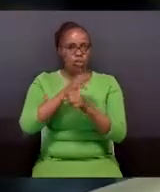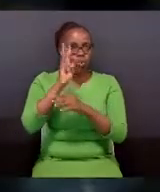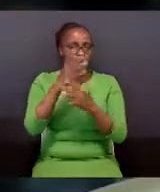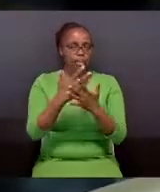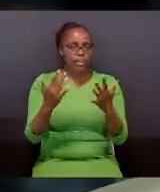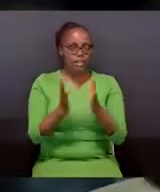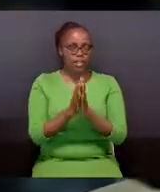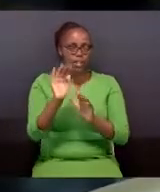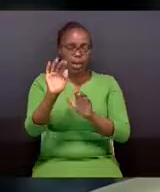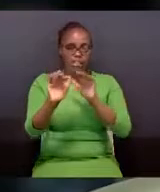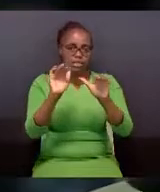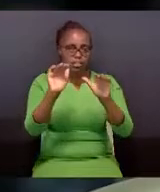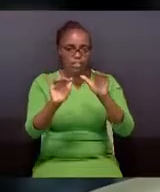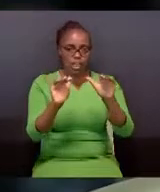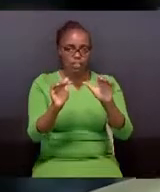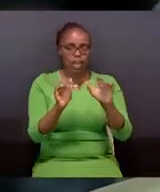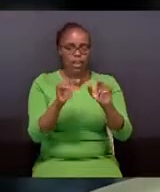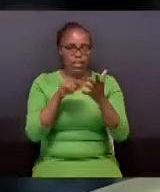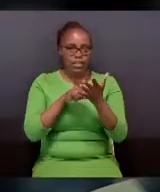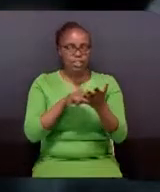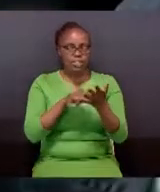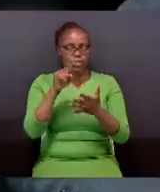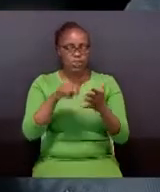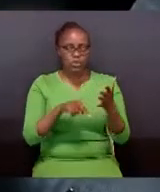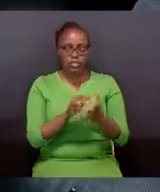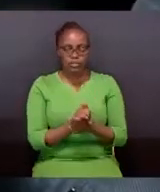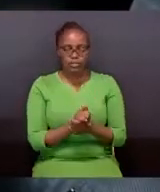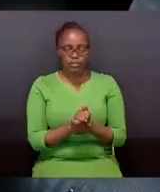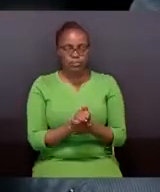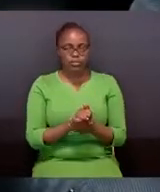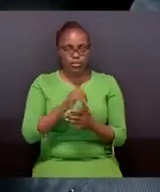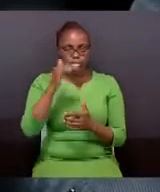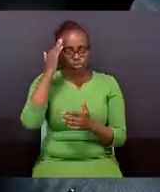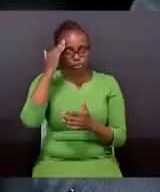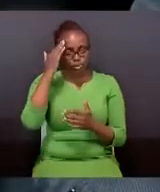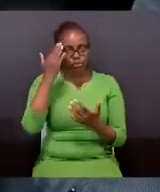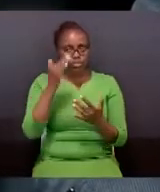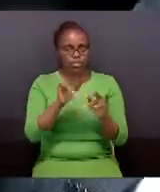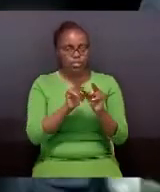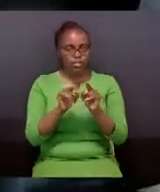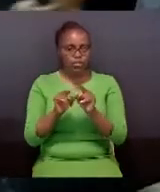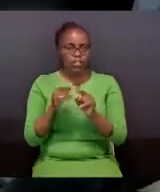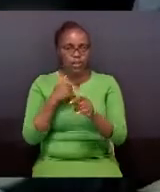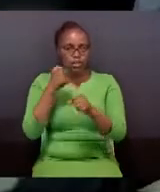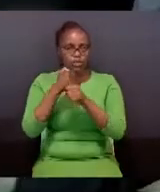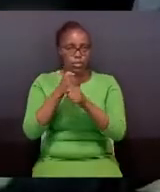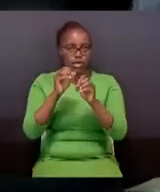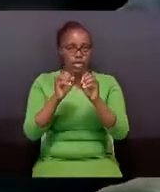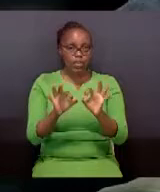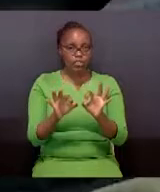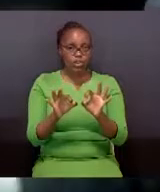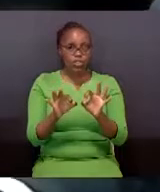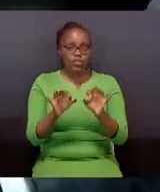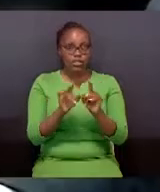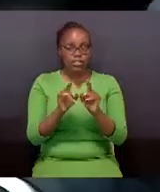and ask and insist and, you know, so if you go